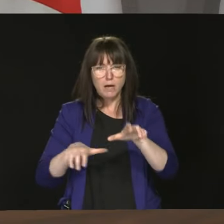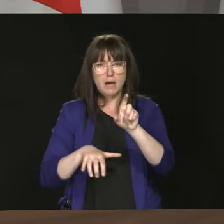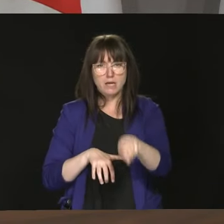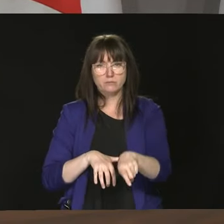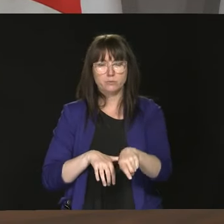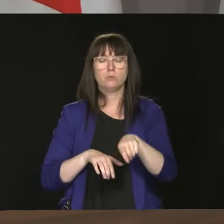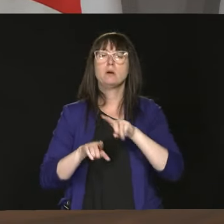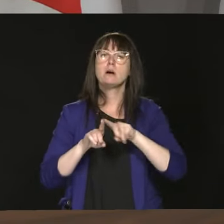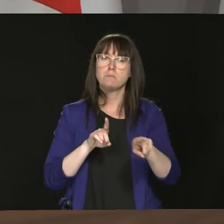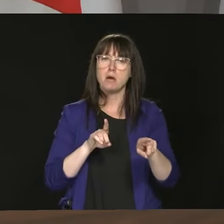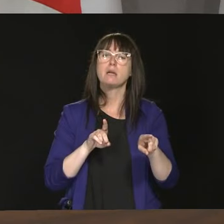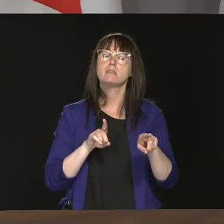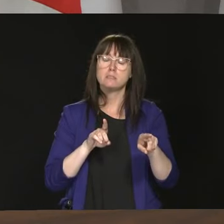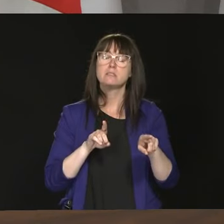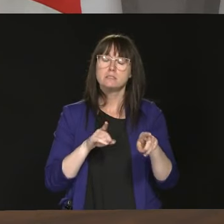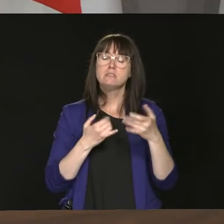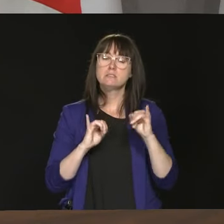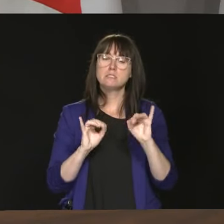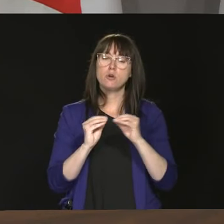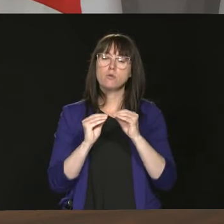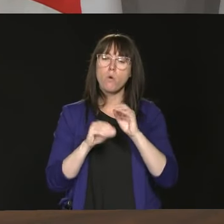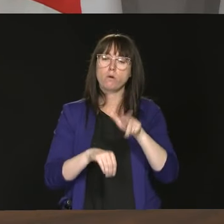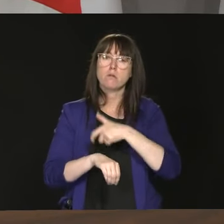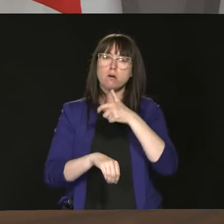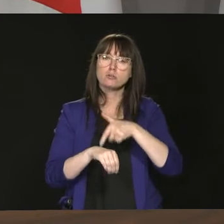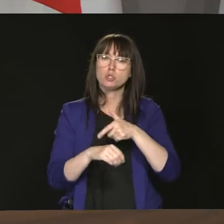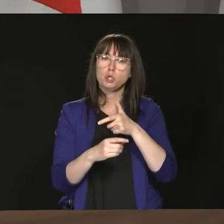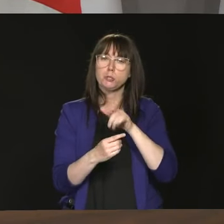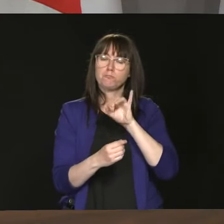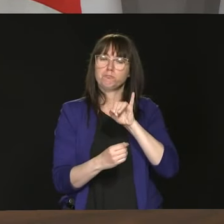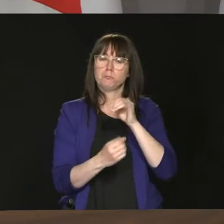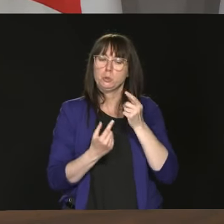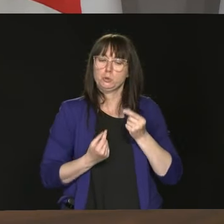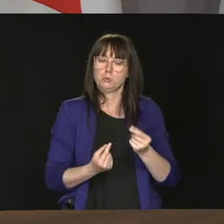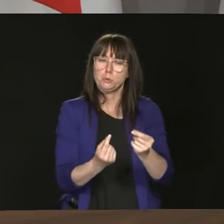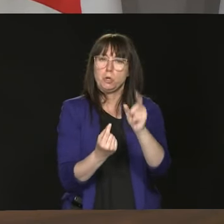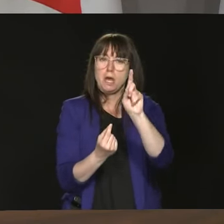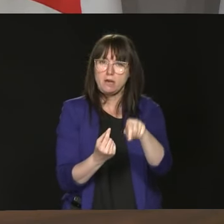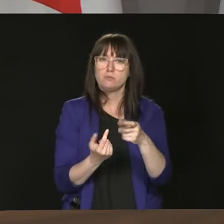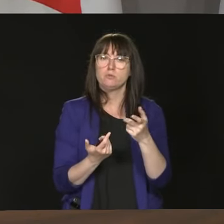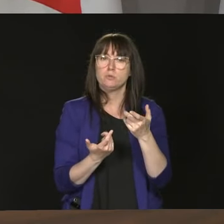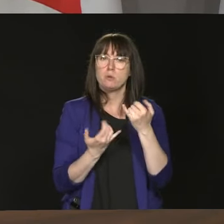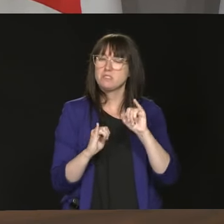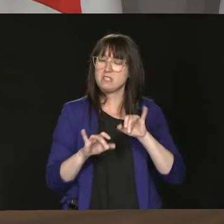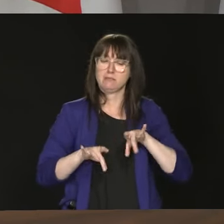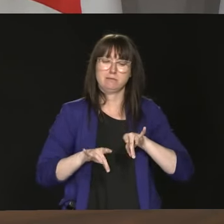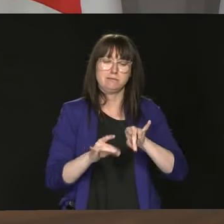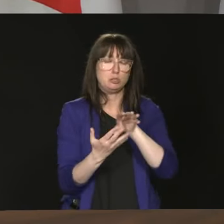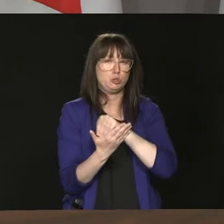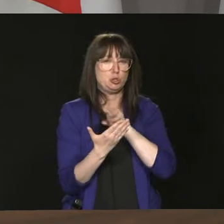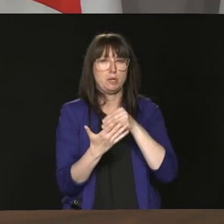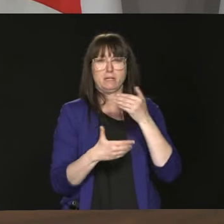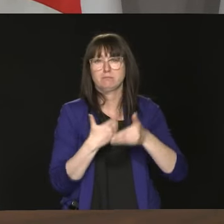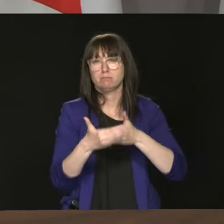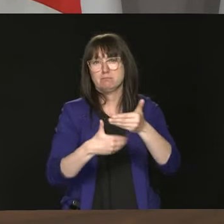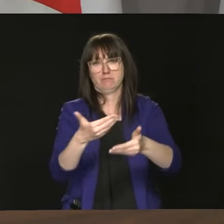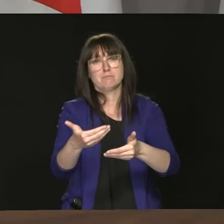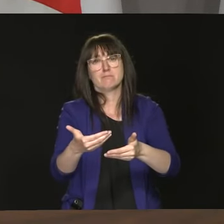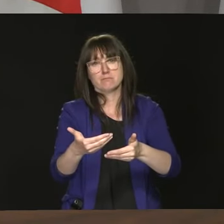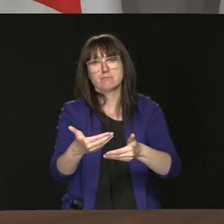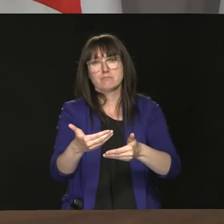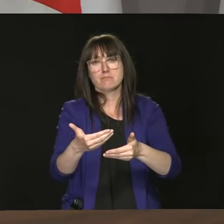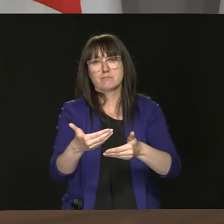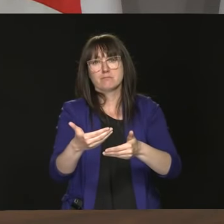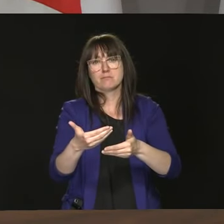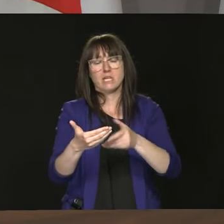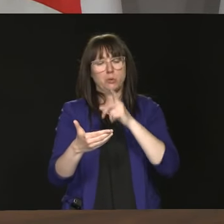term lessons that I think we are all learning right now. Very central in my mind, and I know